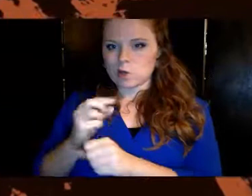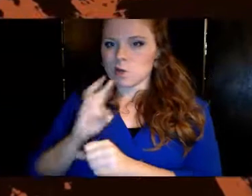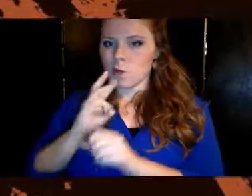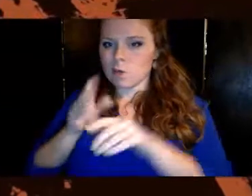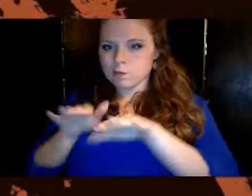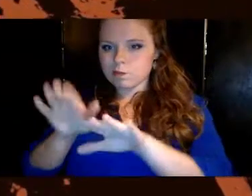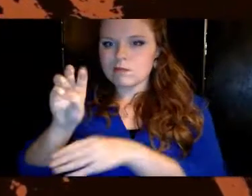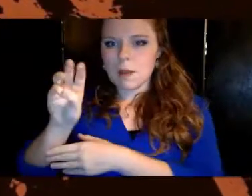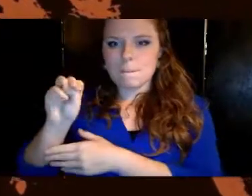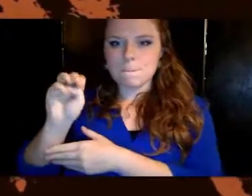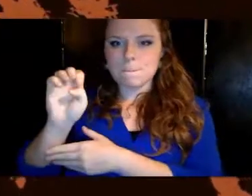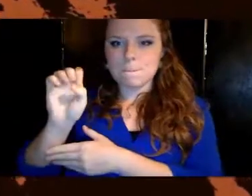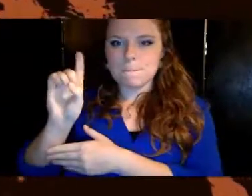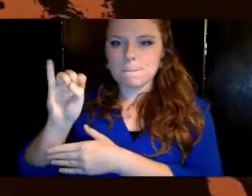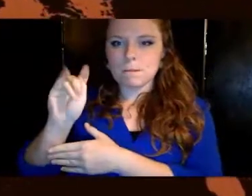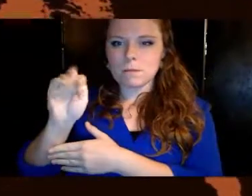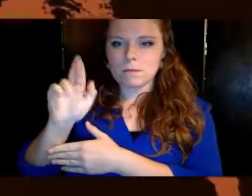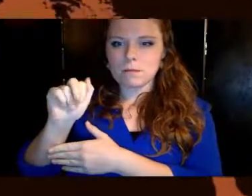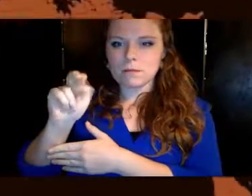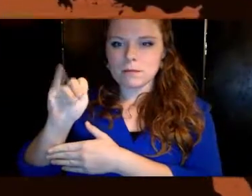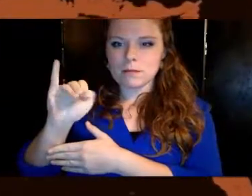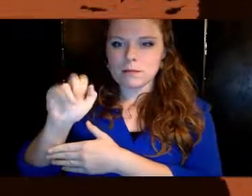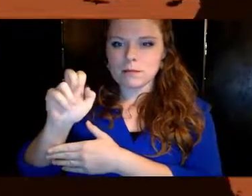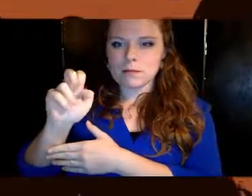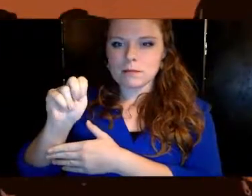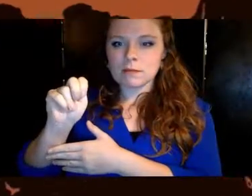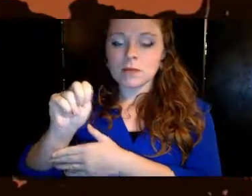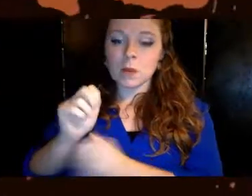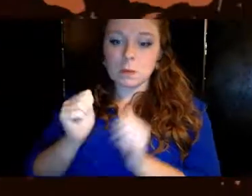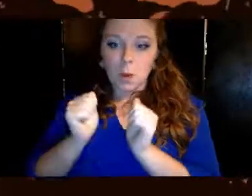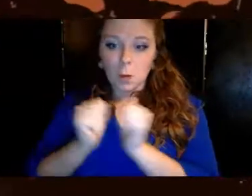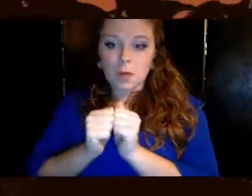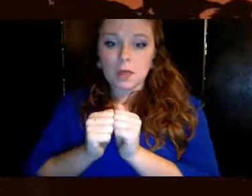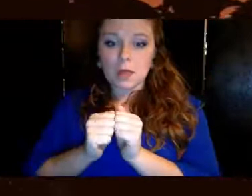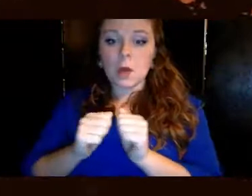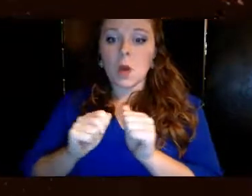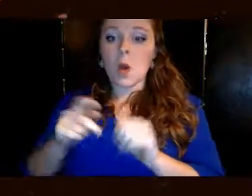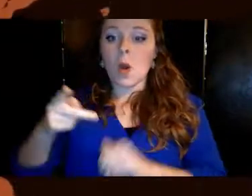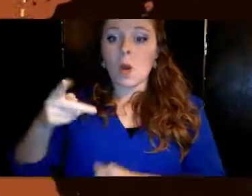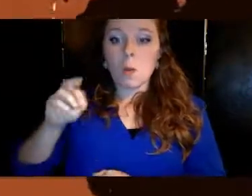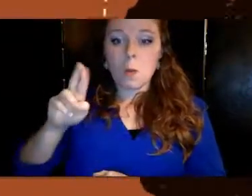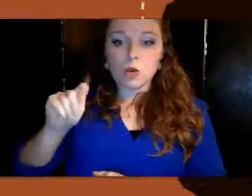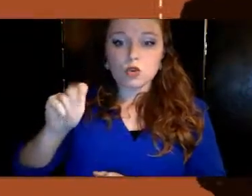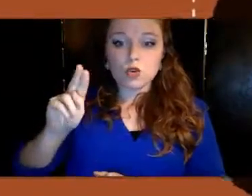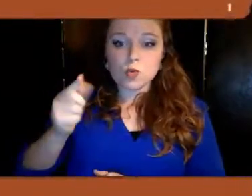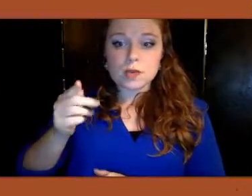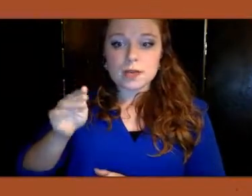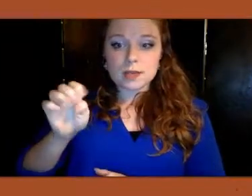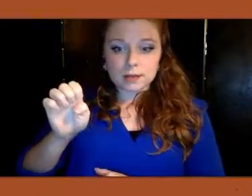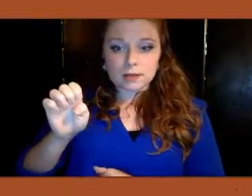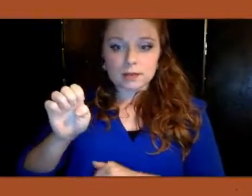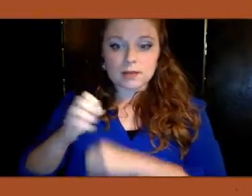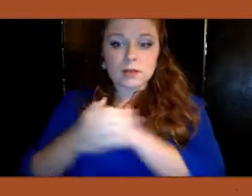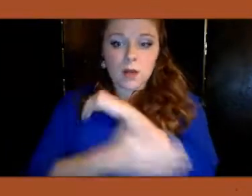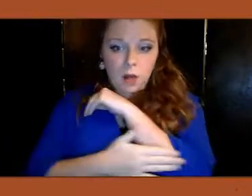Atlantic slave trade began in the late 1400s with Portuguese colonies in West Africa and Spanish settlement of the Americas